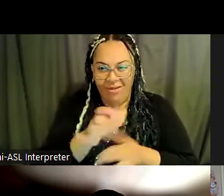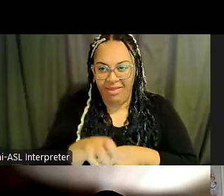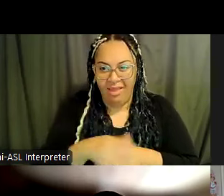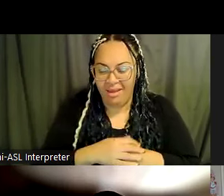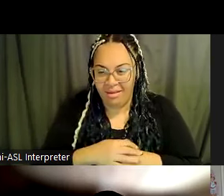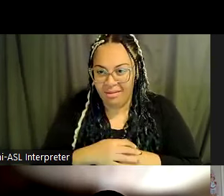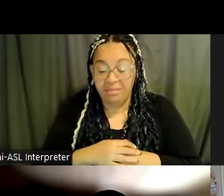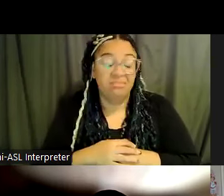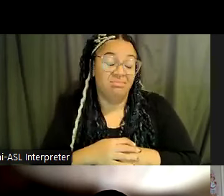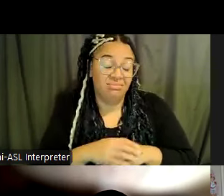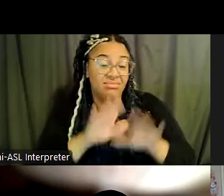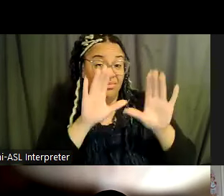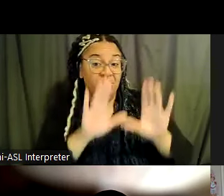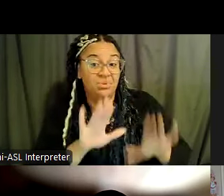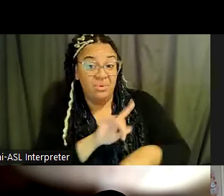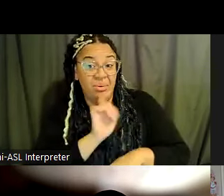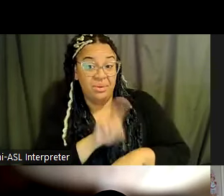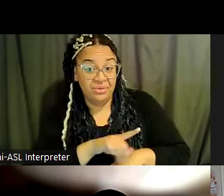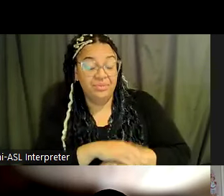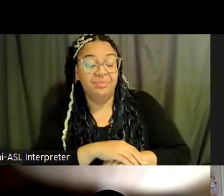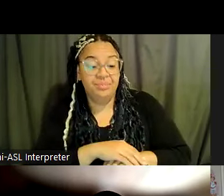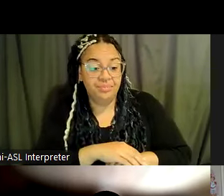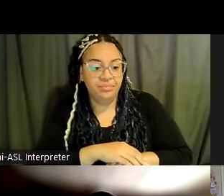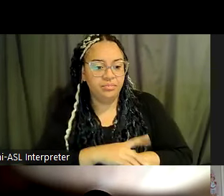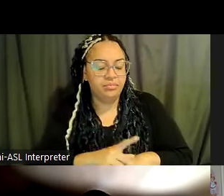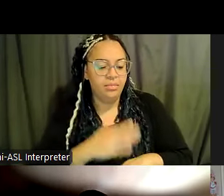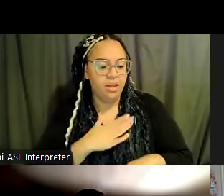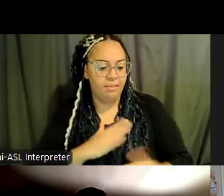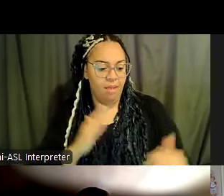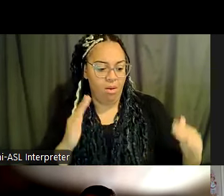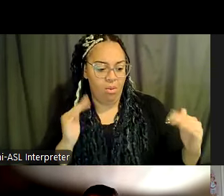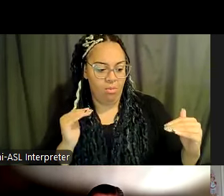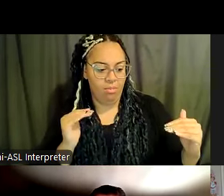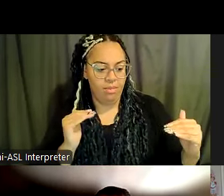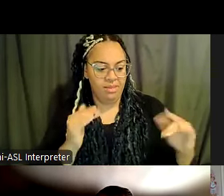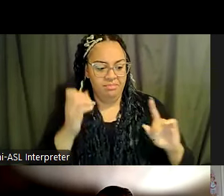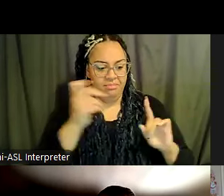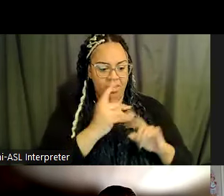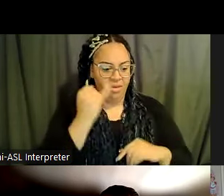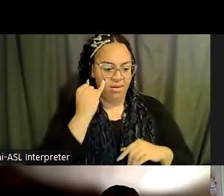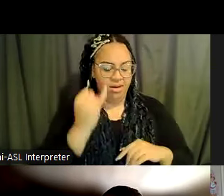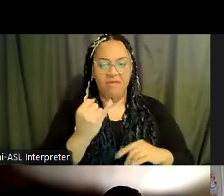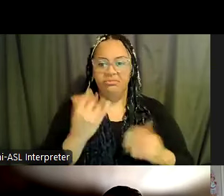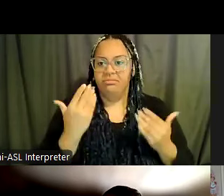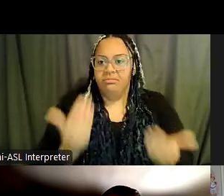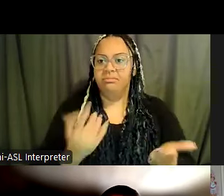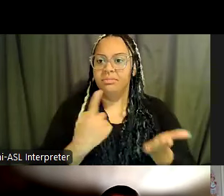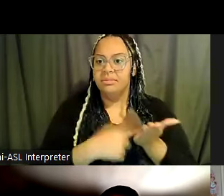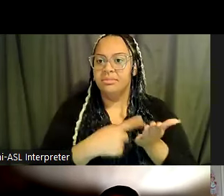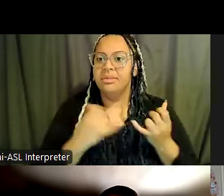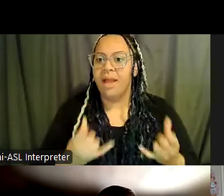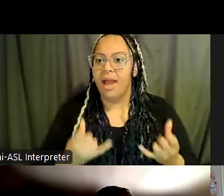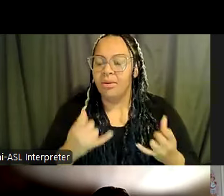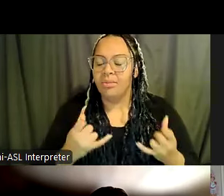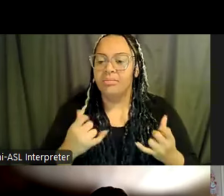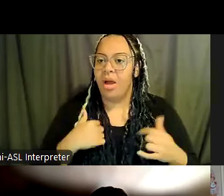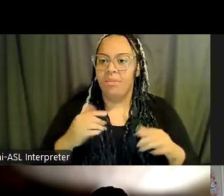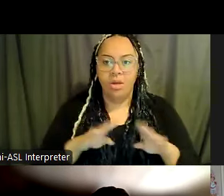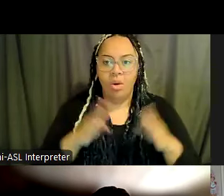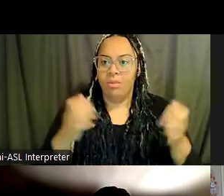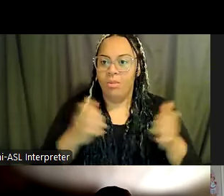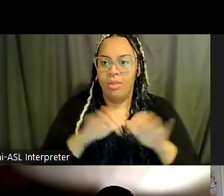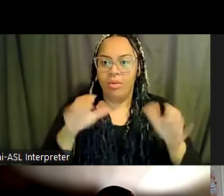That's a great question. I mean, first off, I think my hope would be going back to this idea of let's talk about it now. I'll be open with the group. I think some of